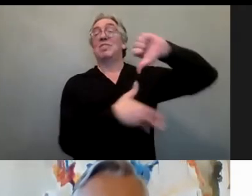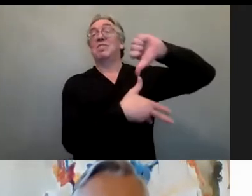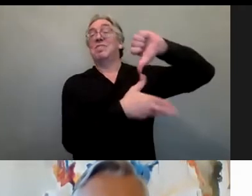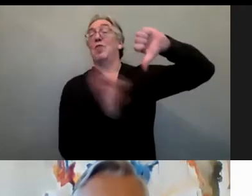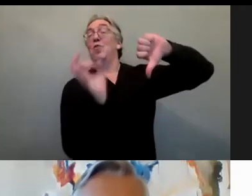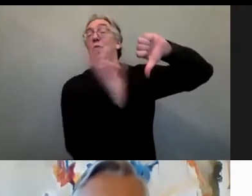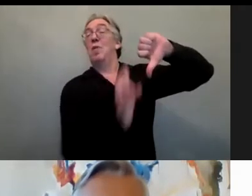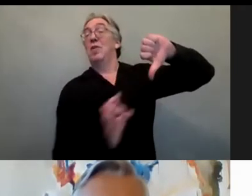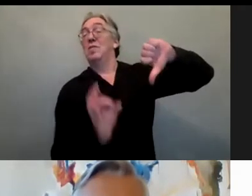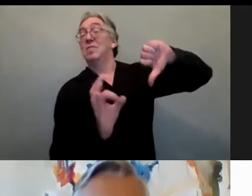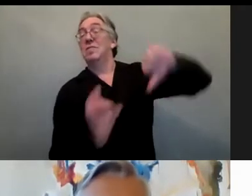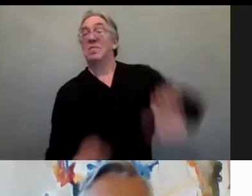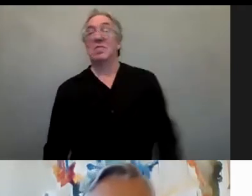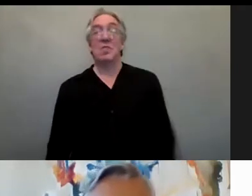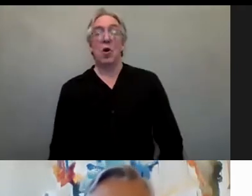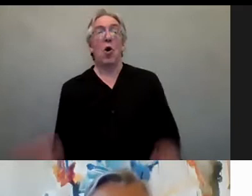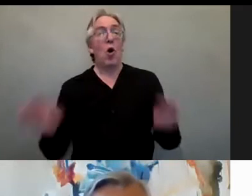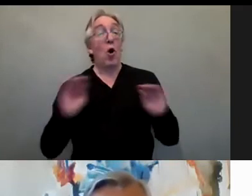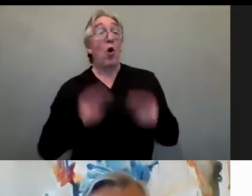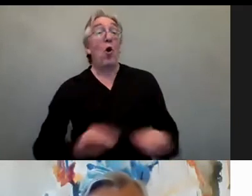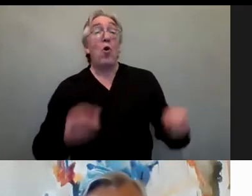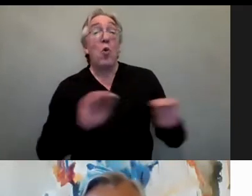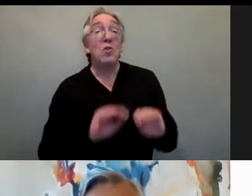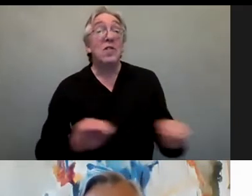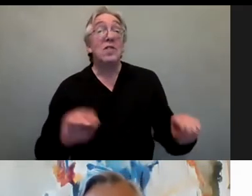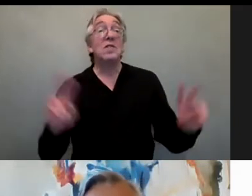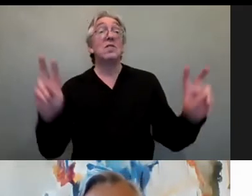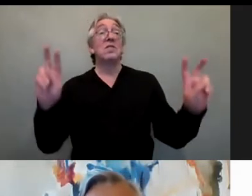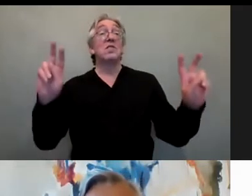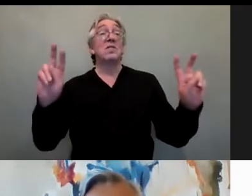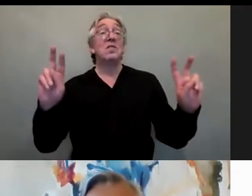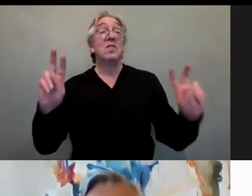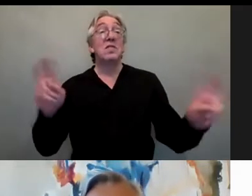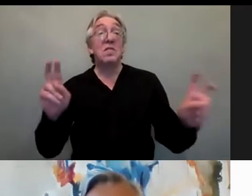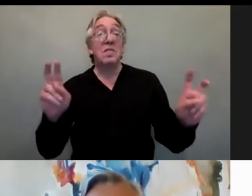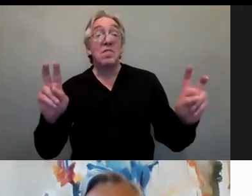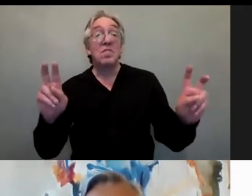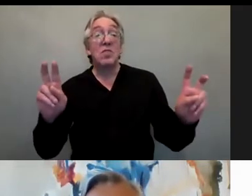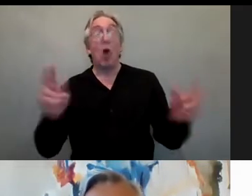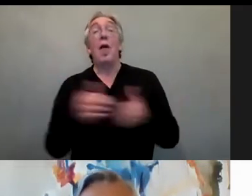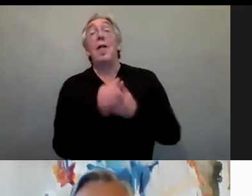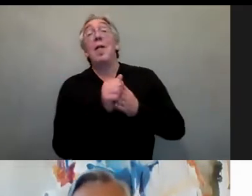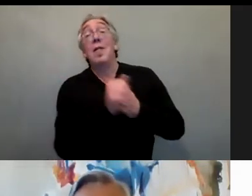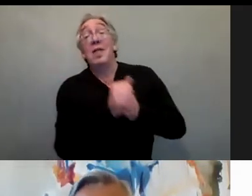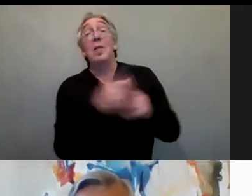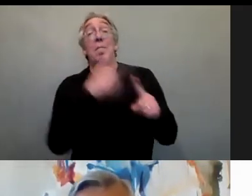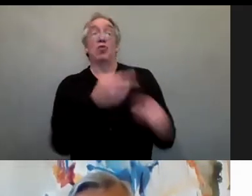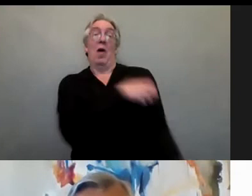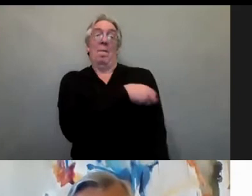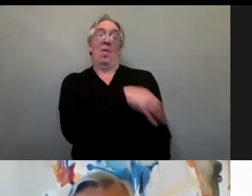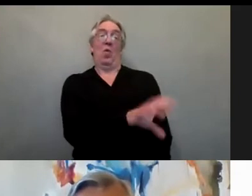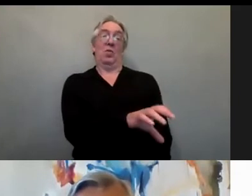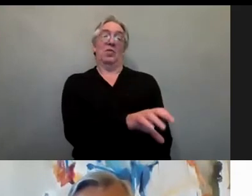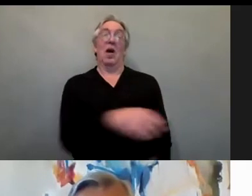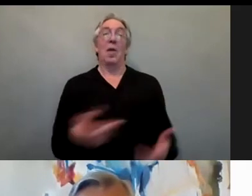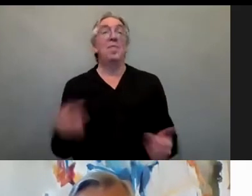that were due to the requests of different persons with disabilities. When the